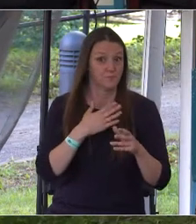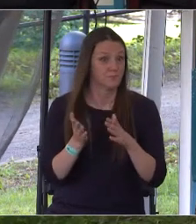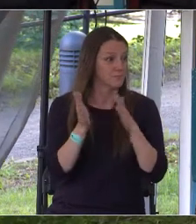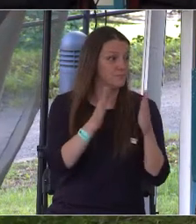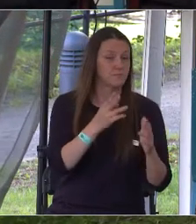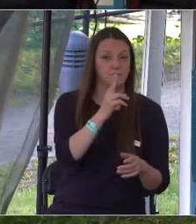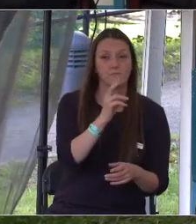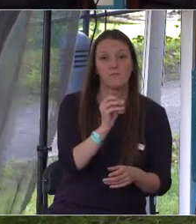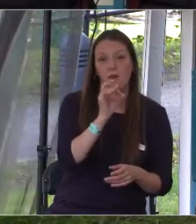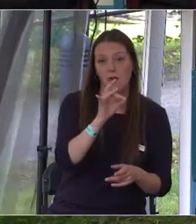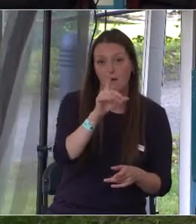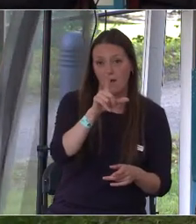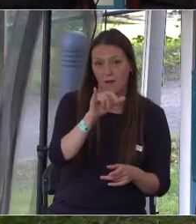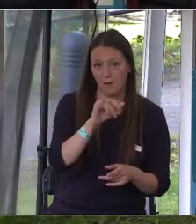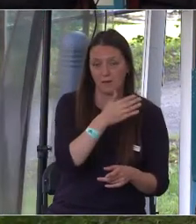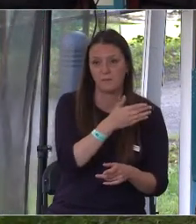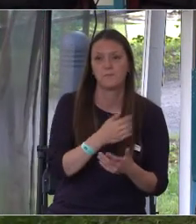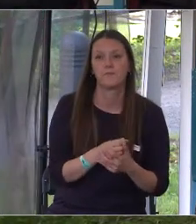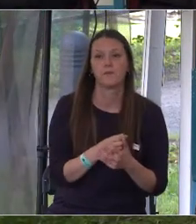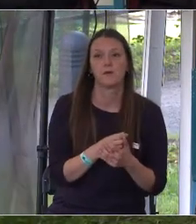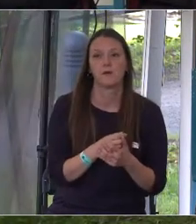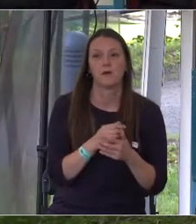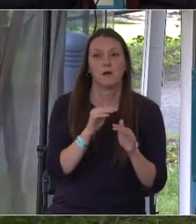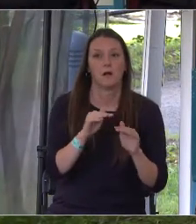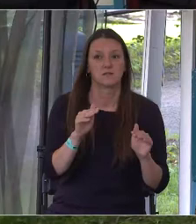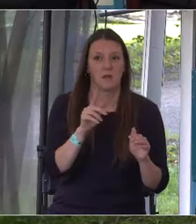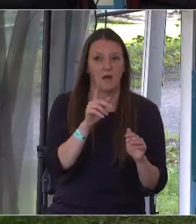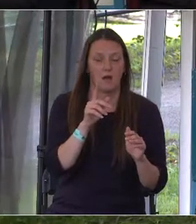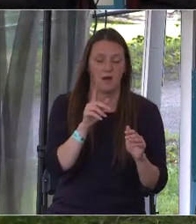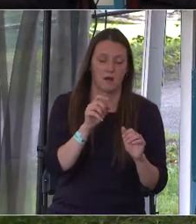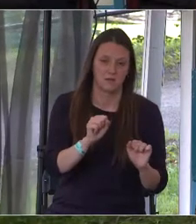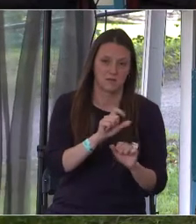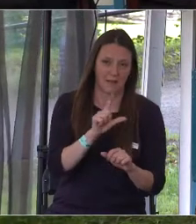way. You haven't done the same thing, but I'm going